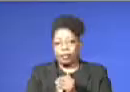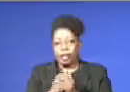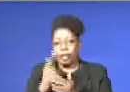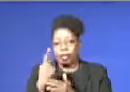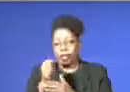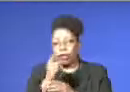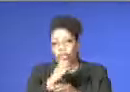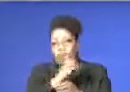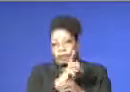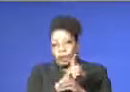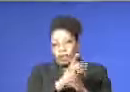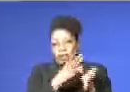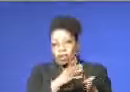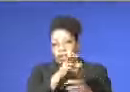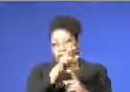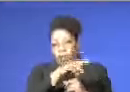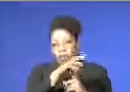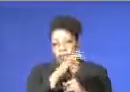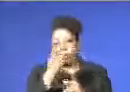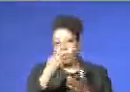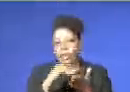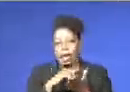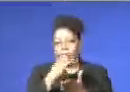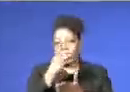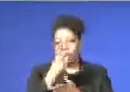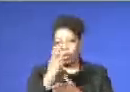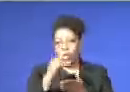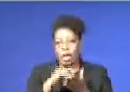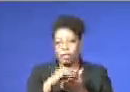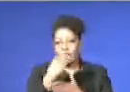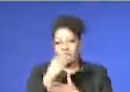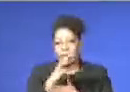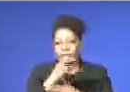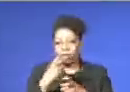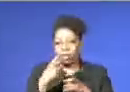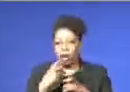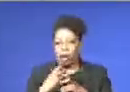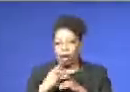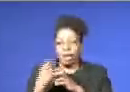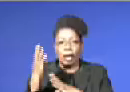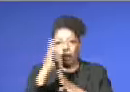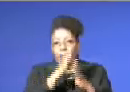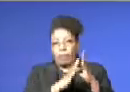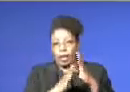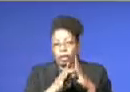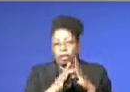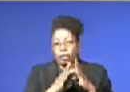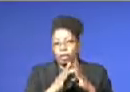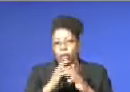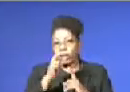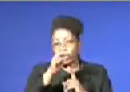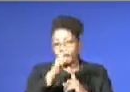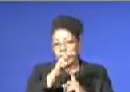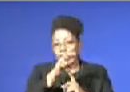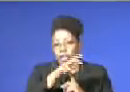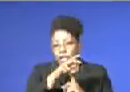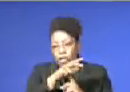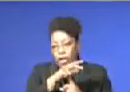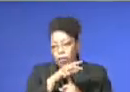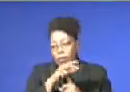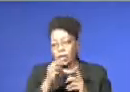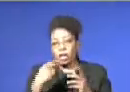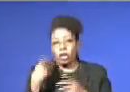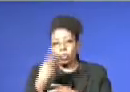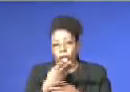won the championship for 2018-2019. It was a rough battle between the defending champs and Intruders, but we came